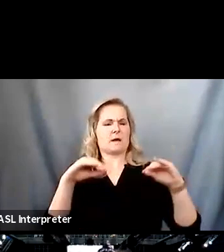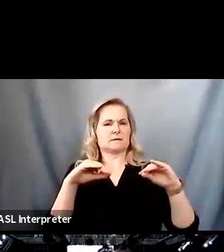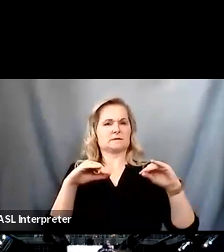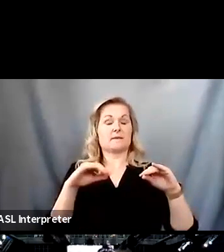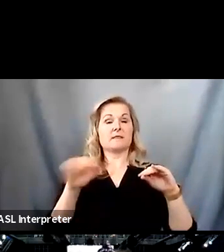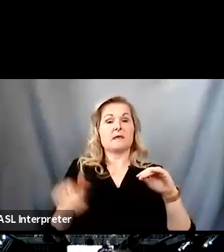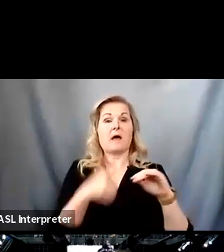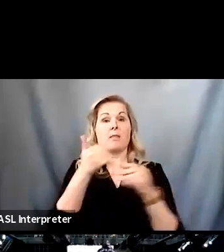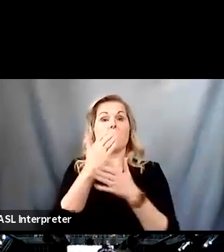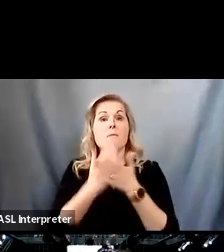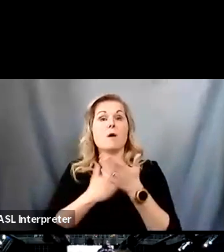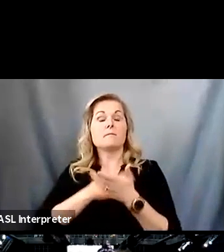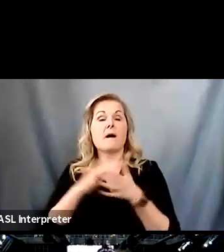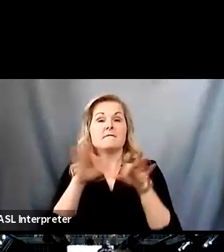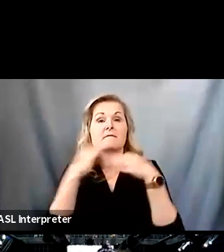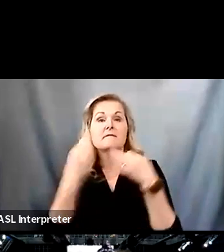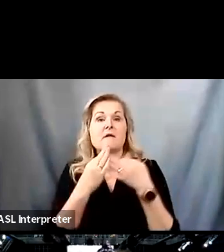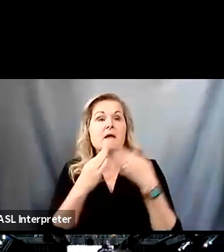of my family,